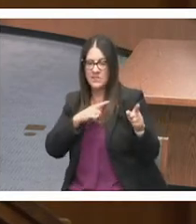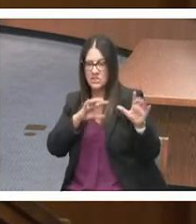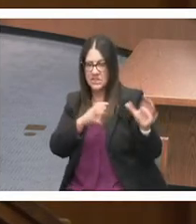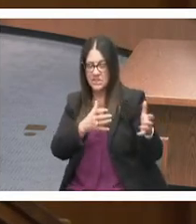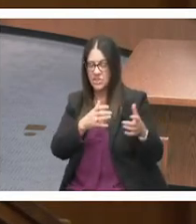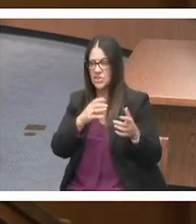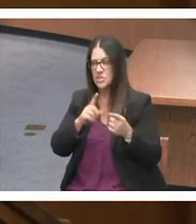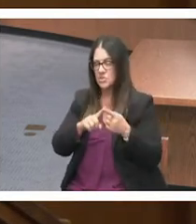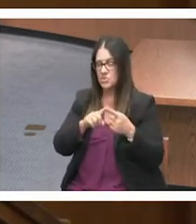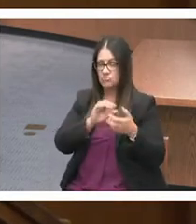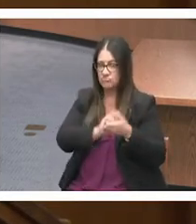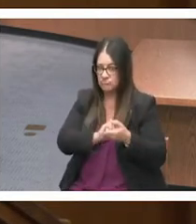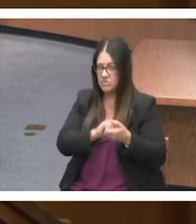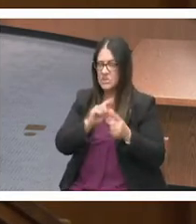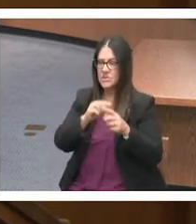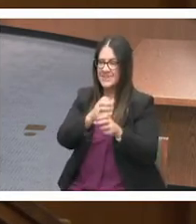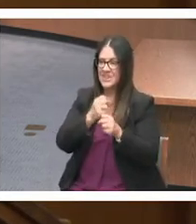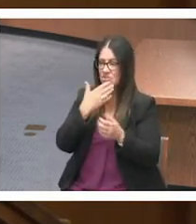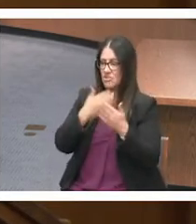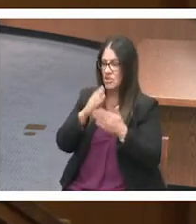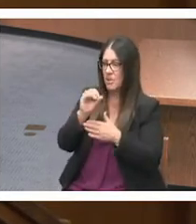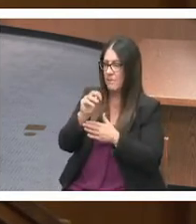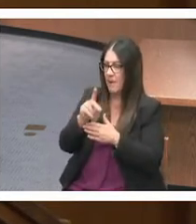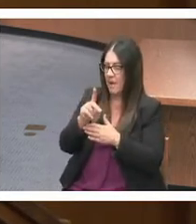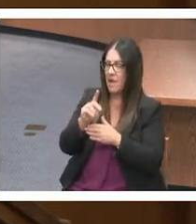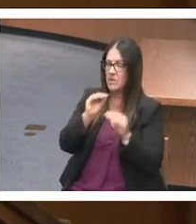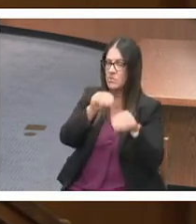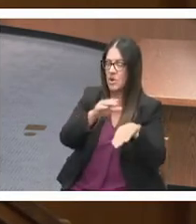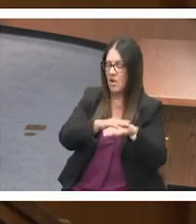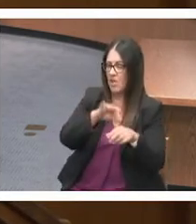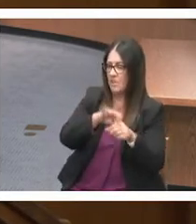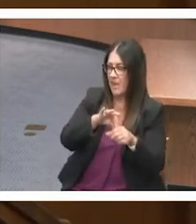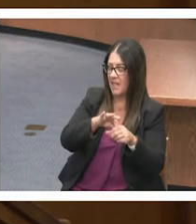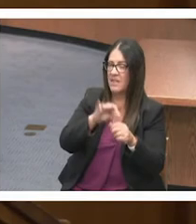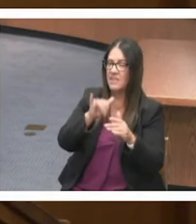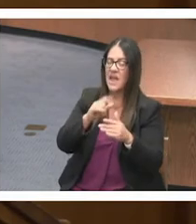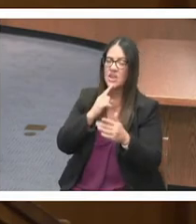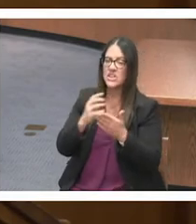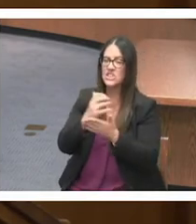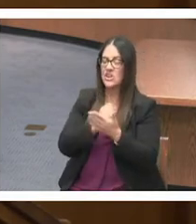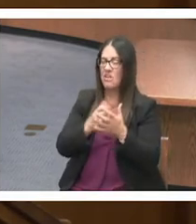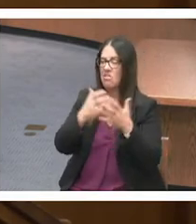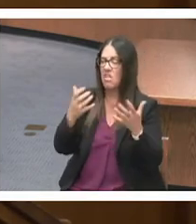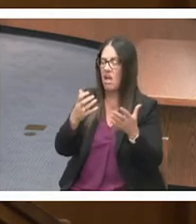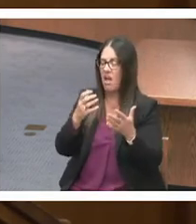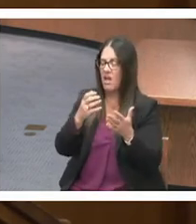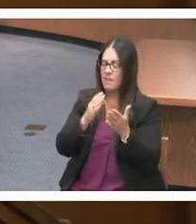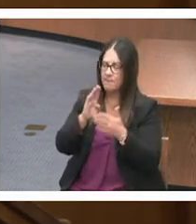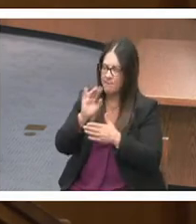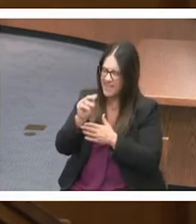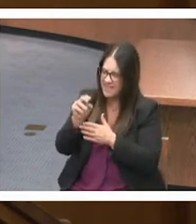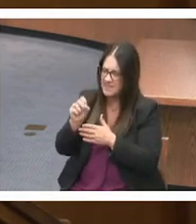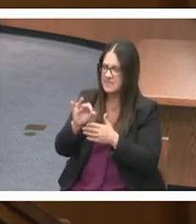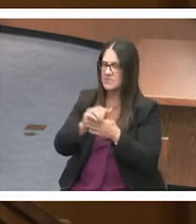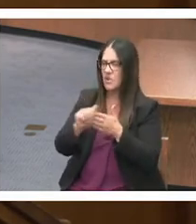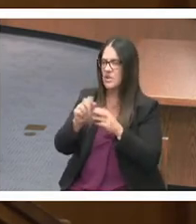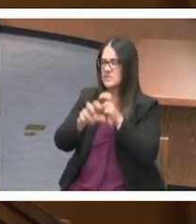good bond on the ballot that can generate billions of dollars of investment. As you and others